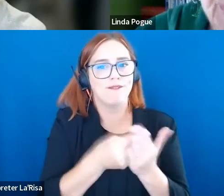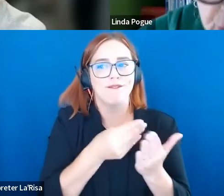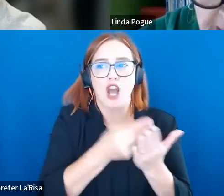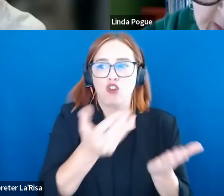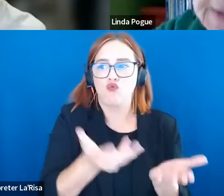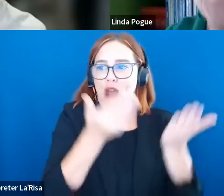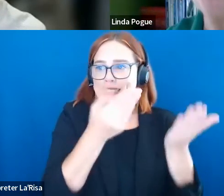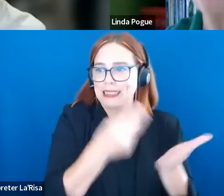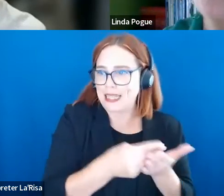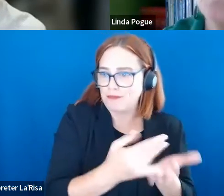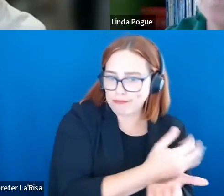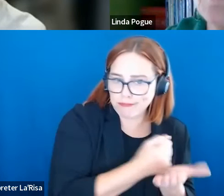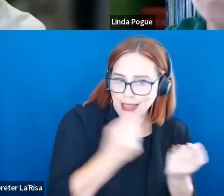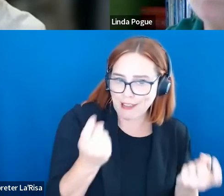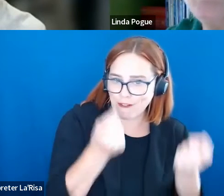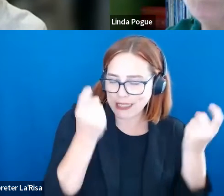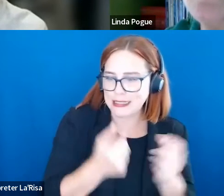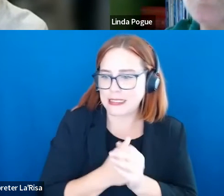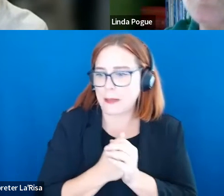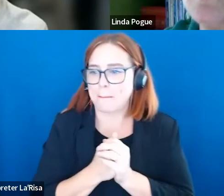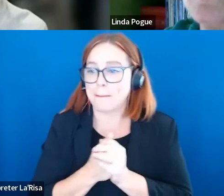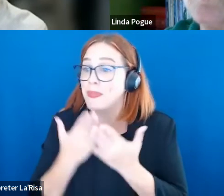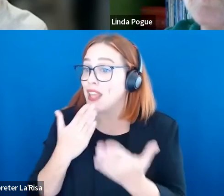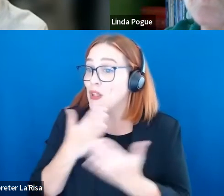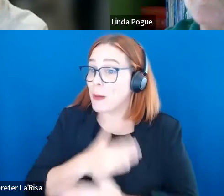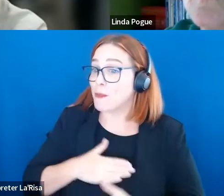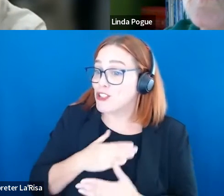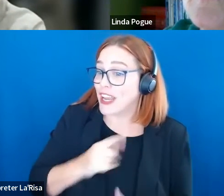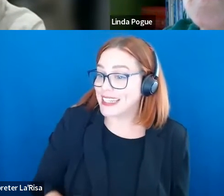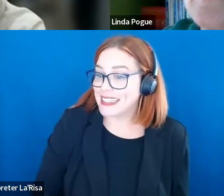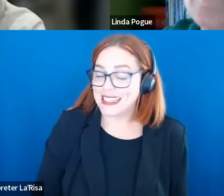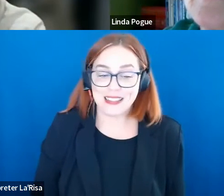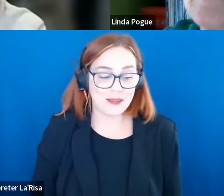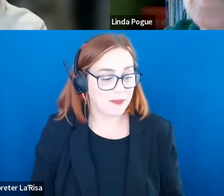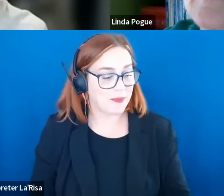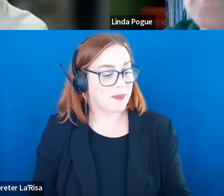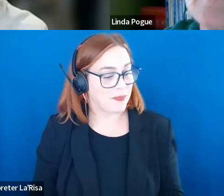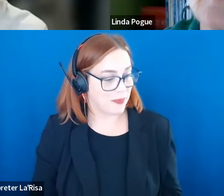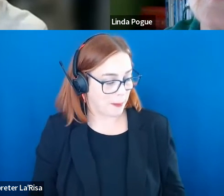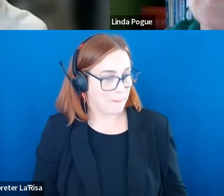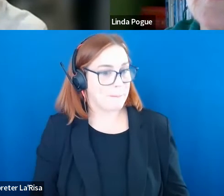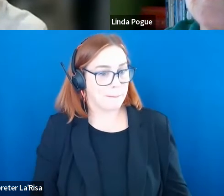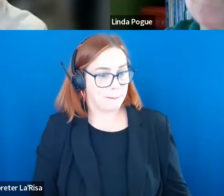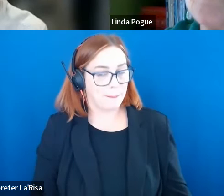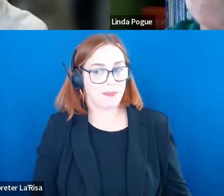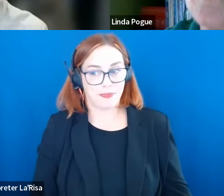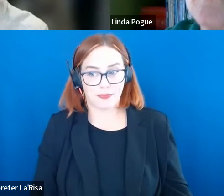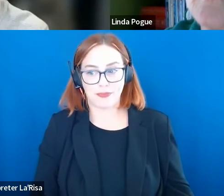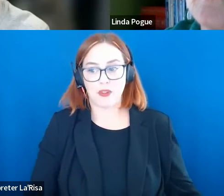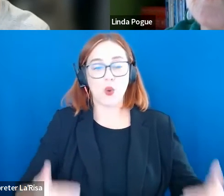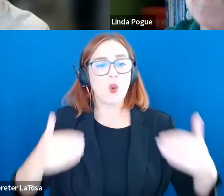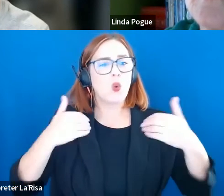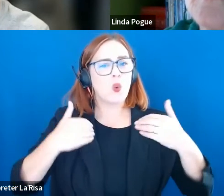Wonderful. Thank you, Shaylin. Appreciate it. Yes. So I will start. Yes, we do have an umbrella policy here at our